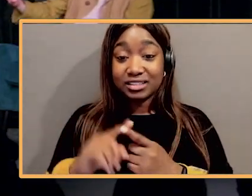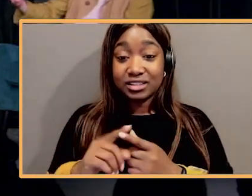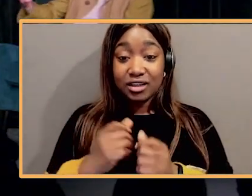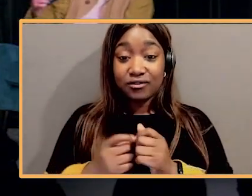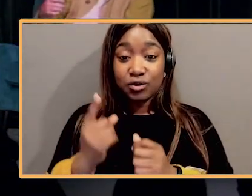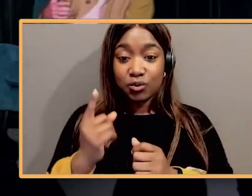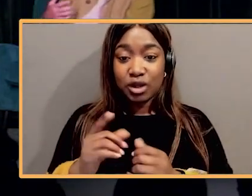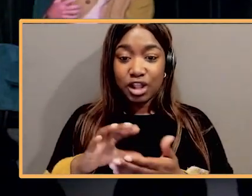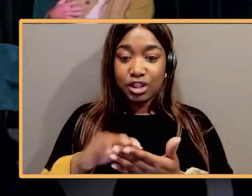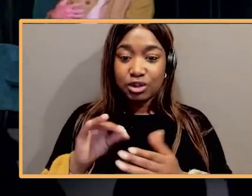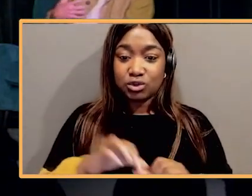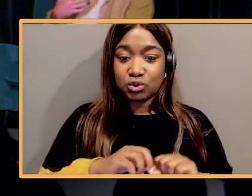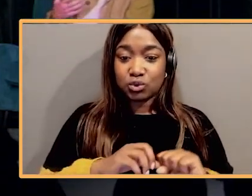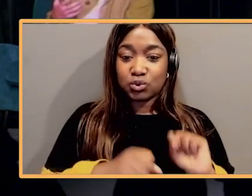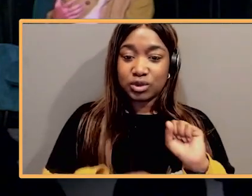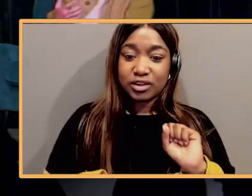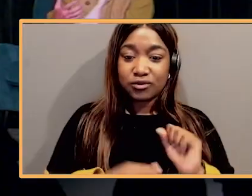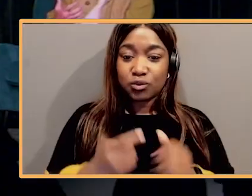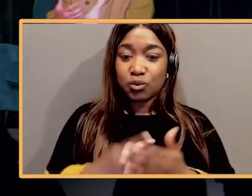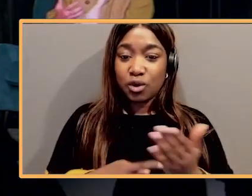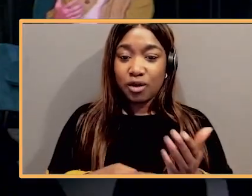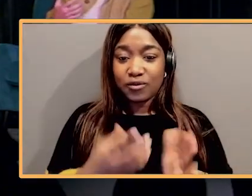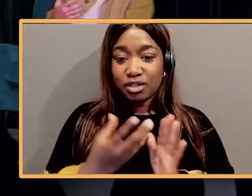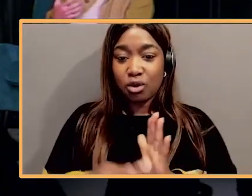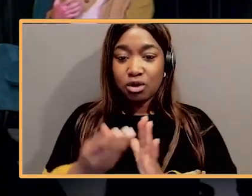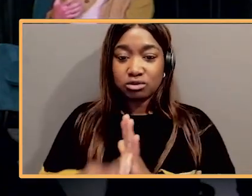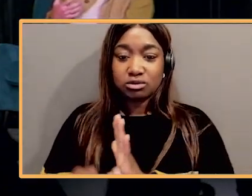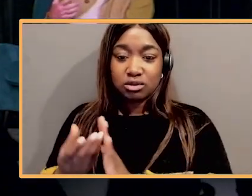to take. And so I think there's something about